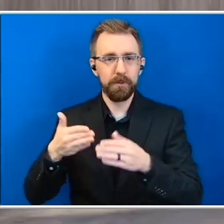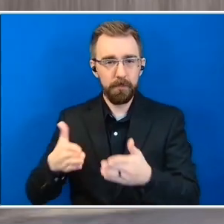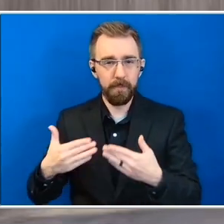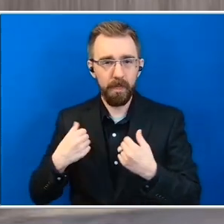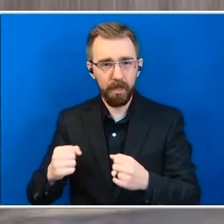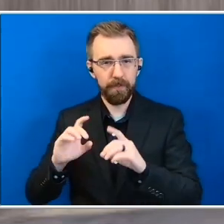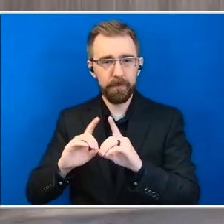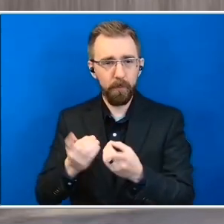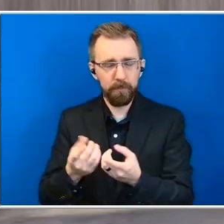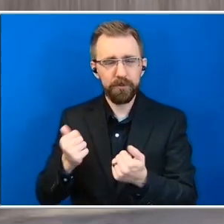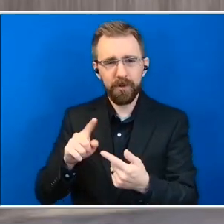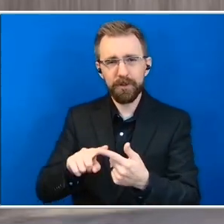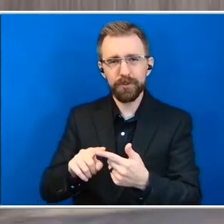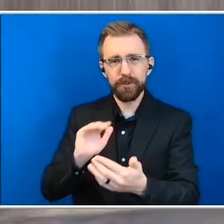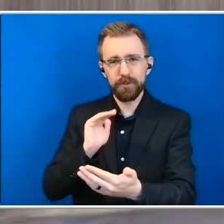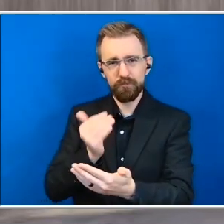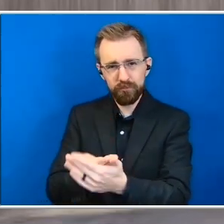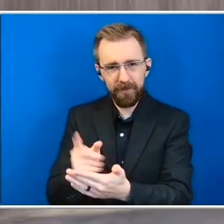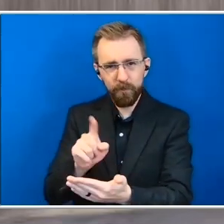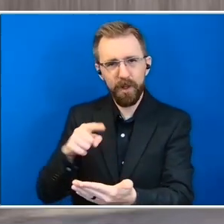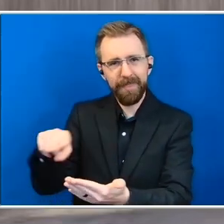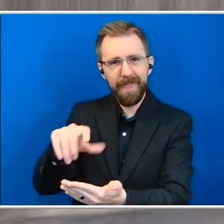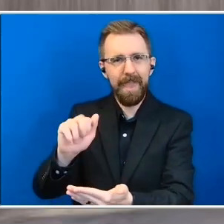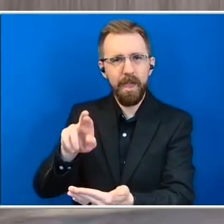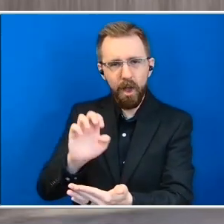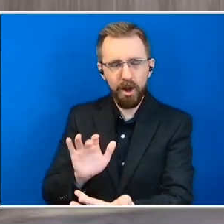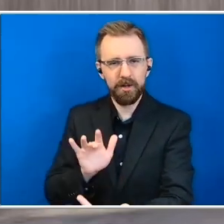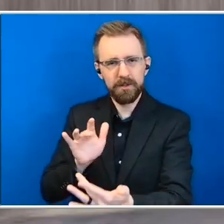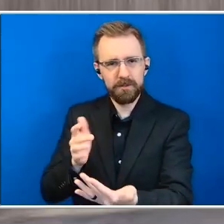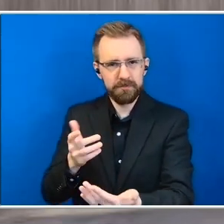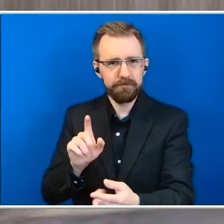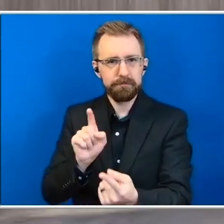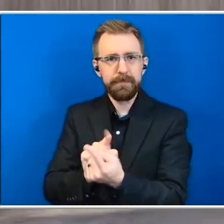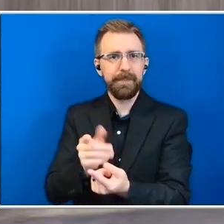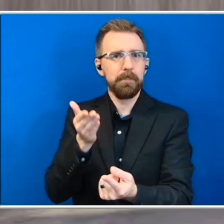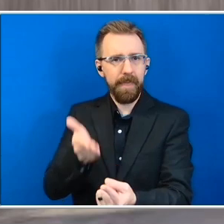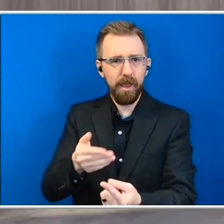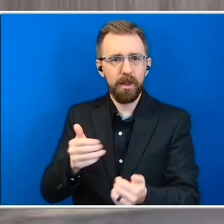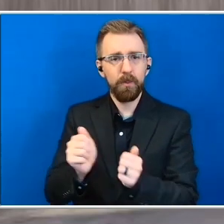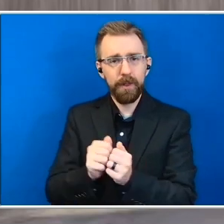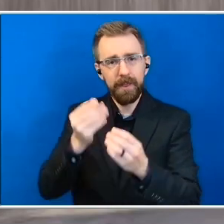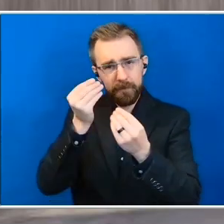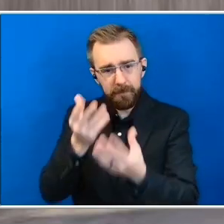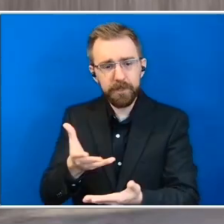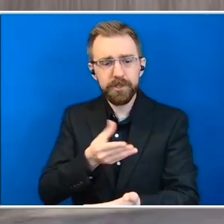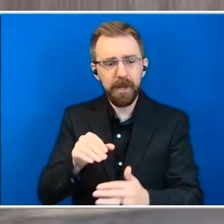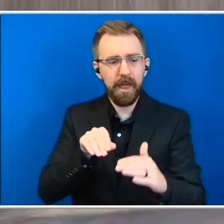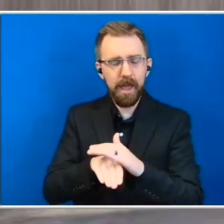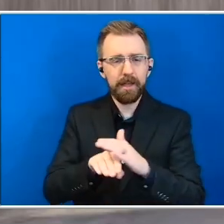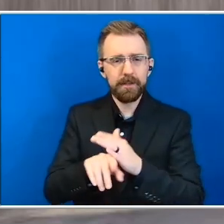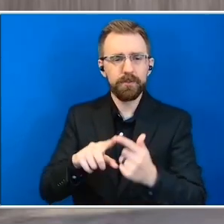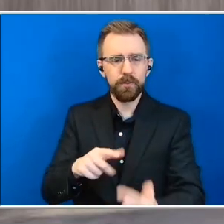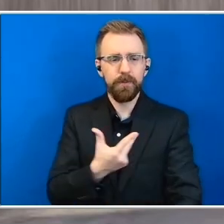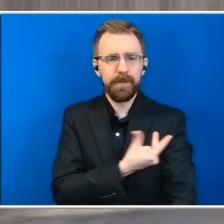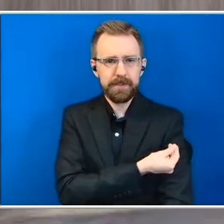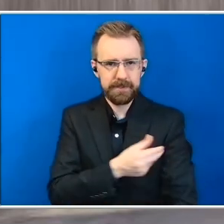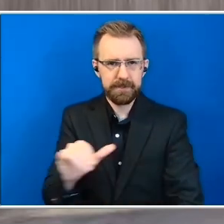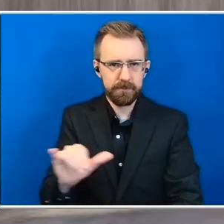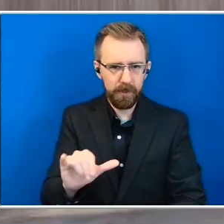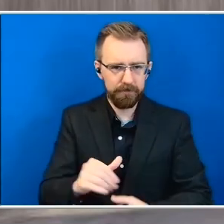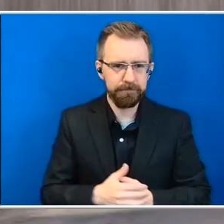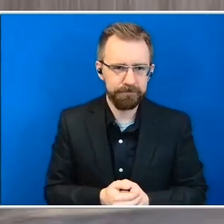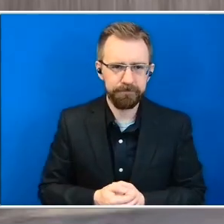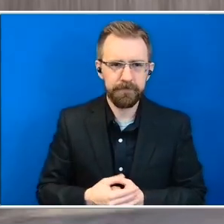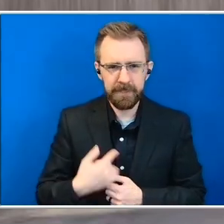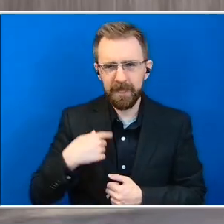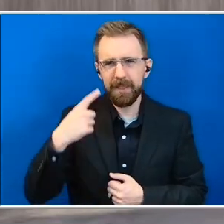they are with both information and also with access to vaccines. I think people